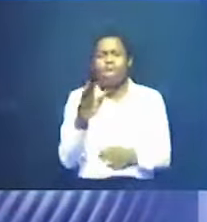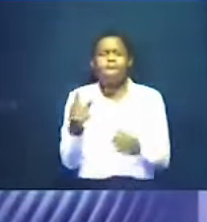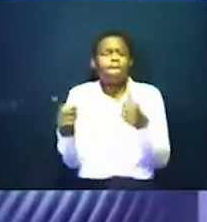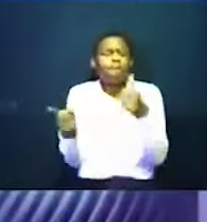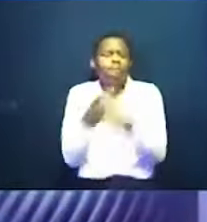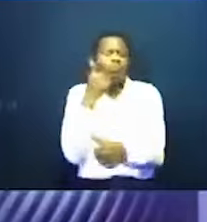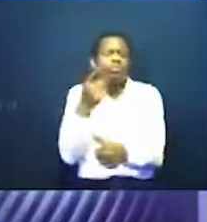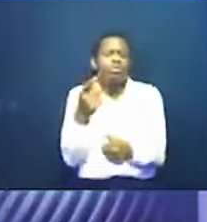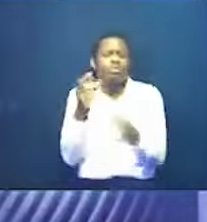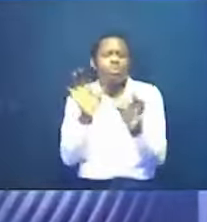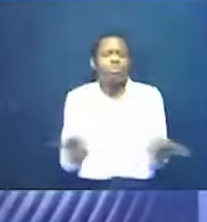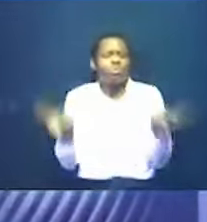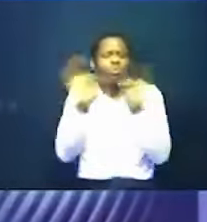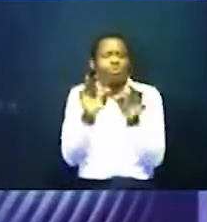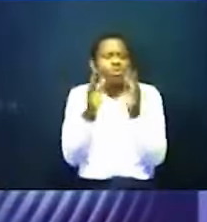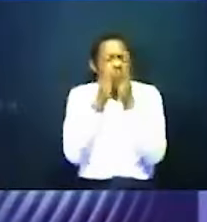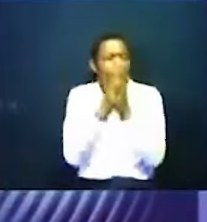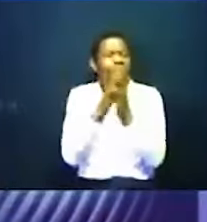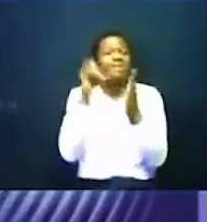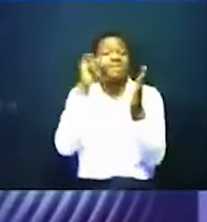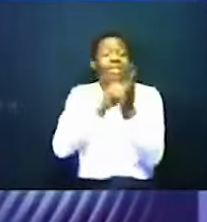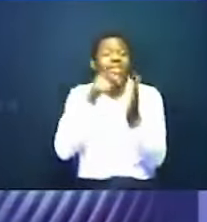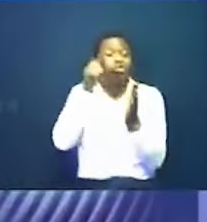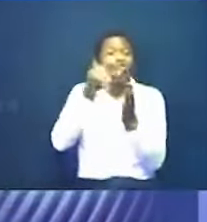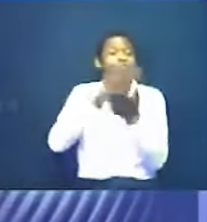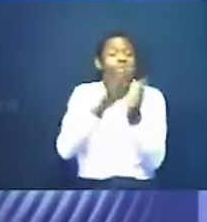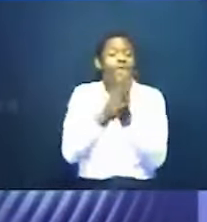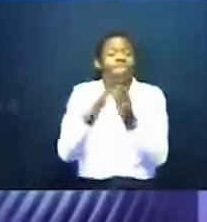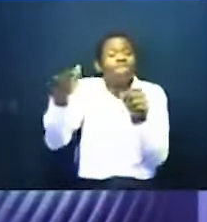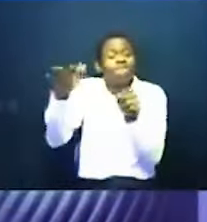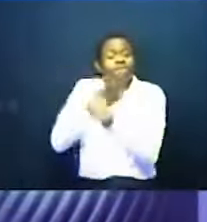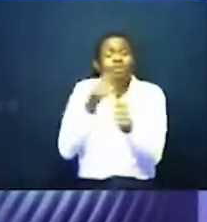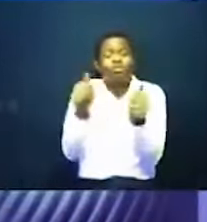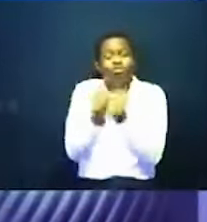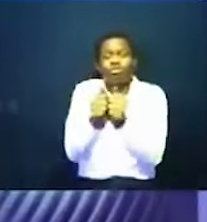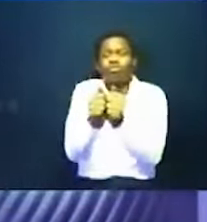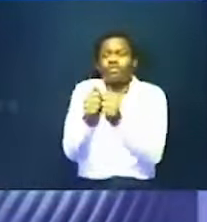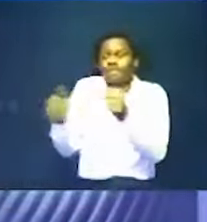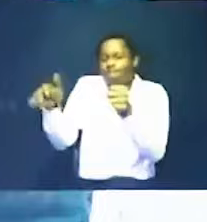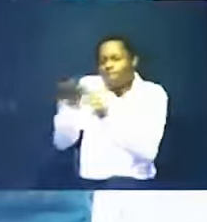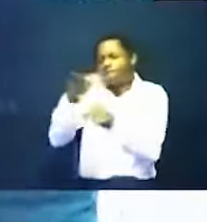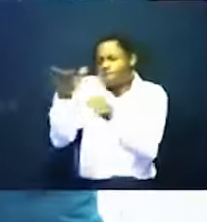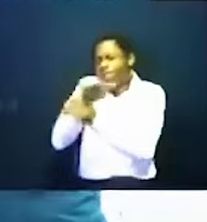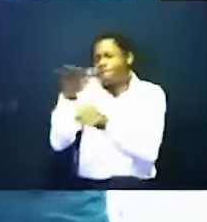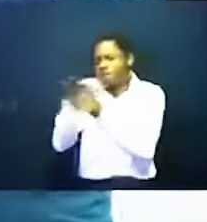prayer. That I will be filled with the fullness of Christ.